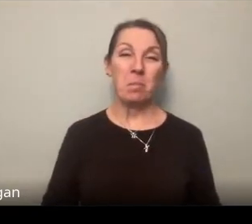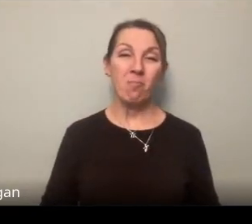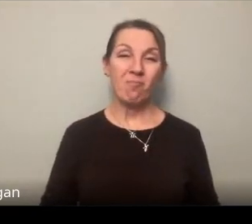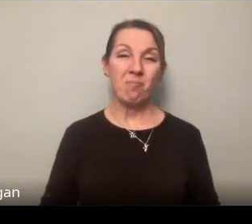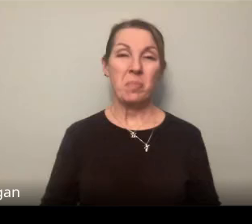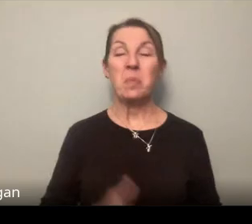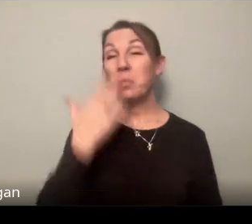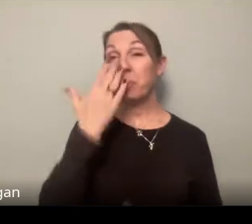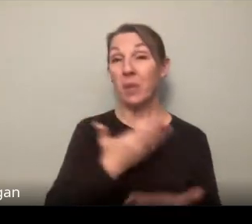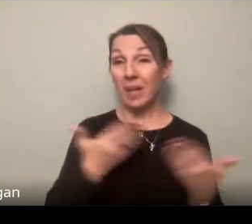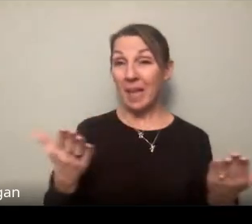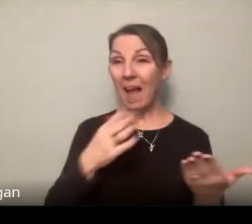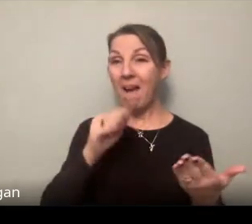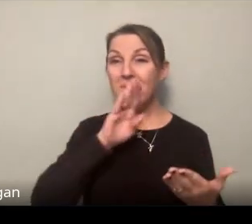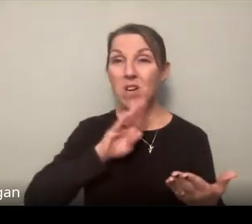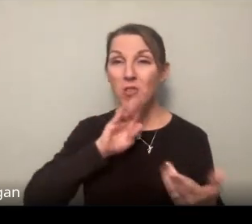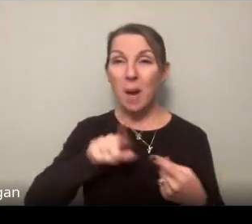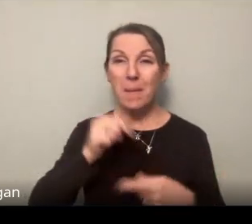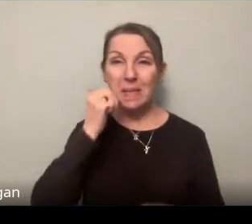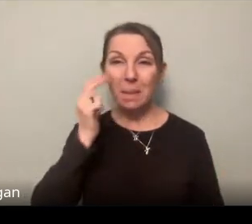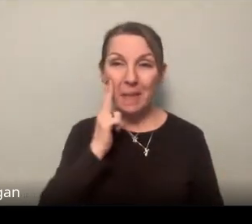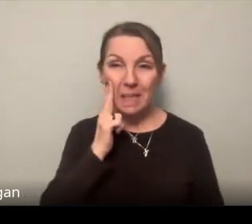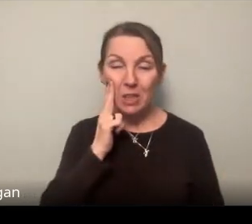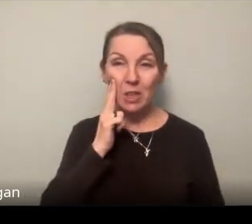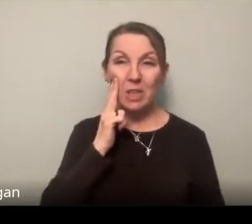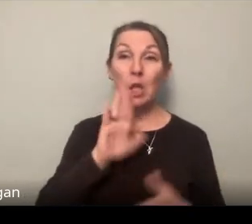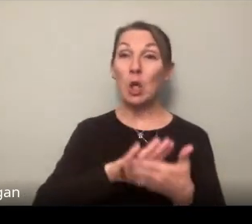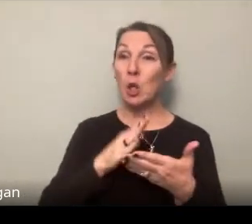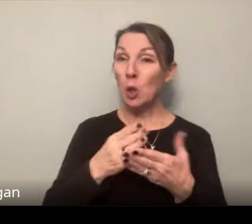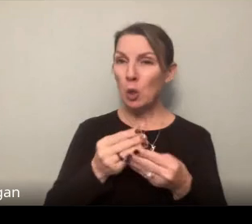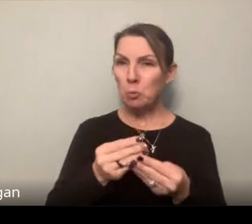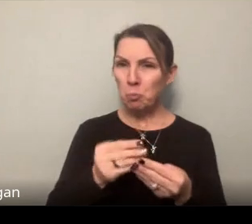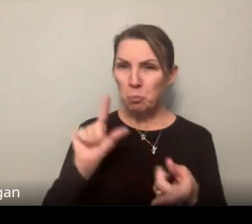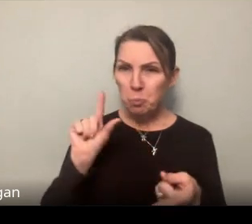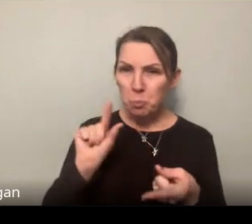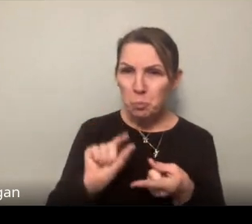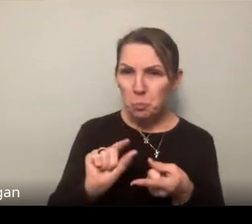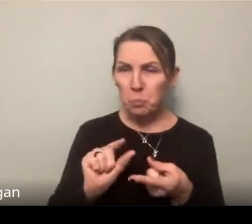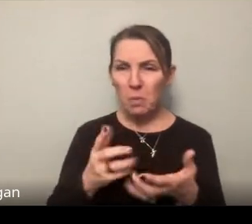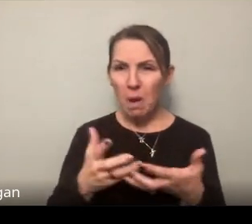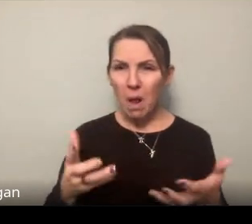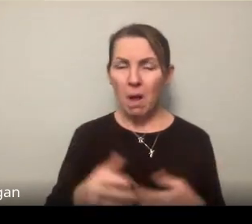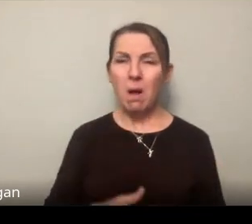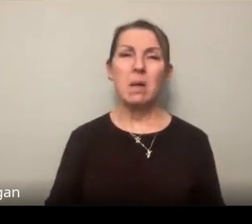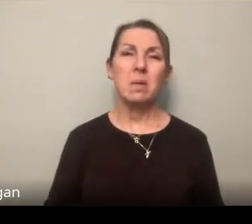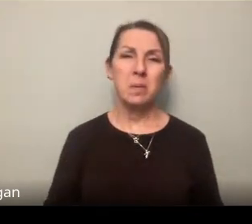that's like the good thing and the frustrating thing about spinach, though, is that it cooks down so much.